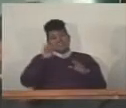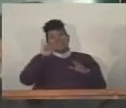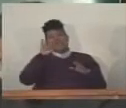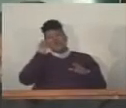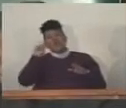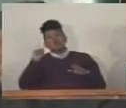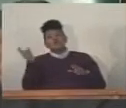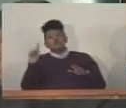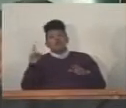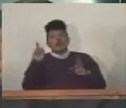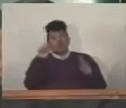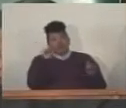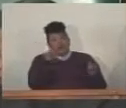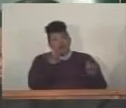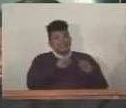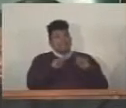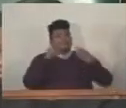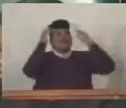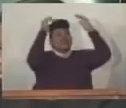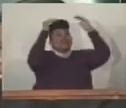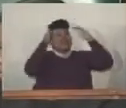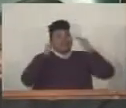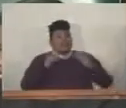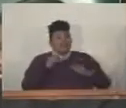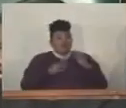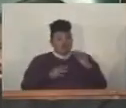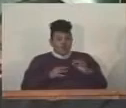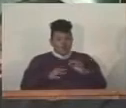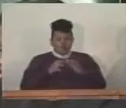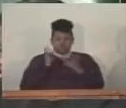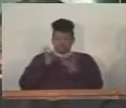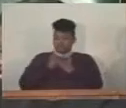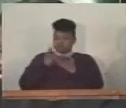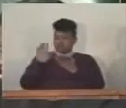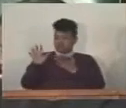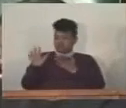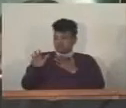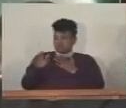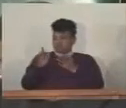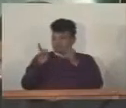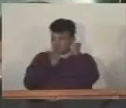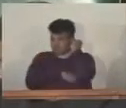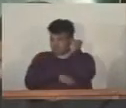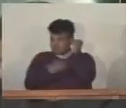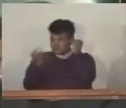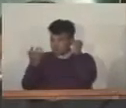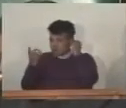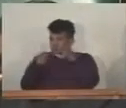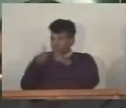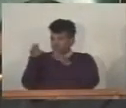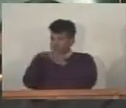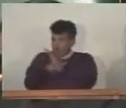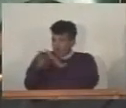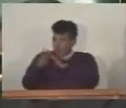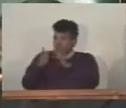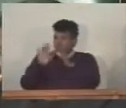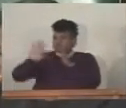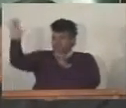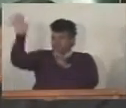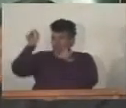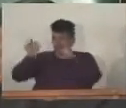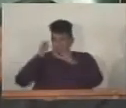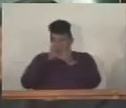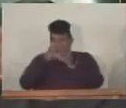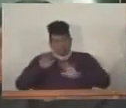to make an order that the convicted offender make restitution for the victim's loss. Mr.